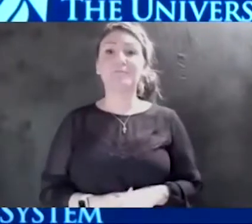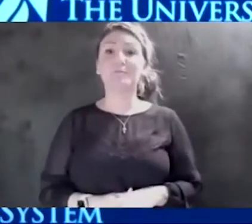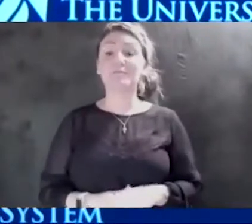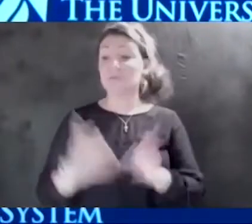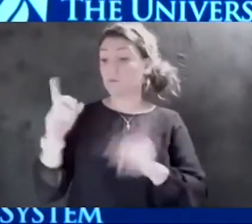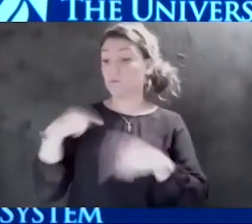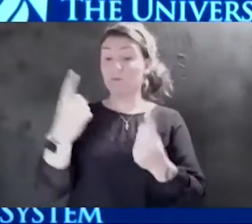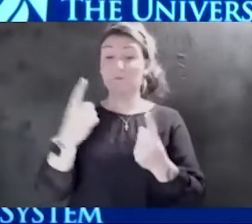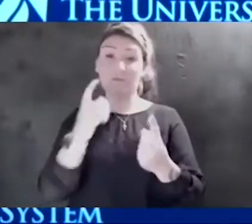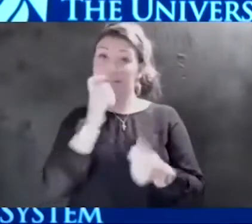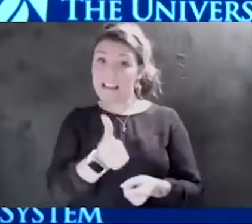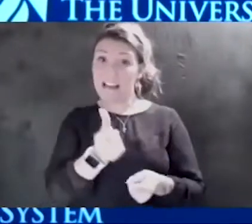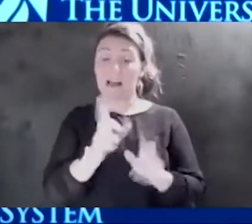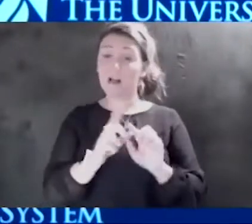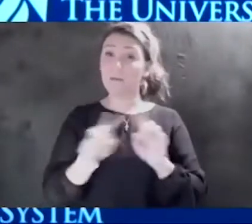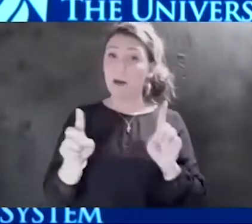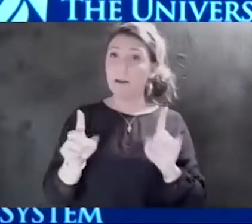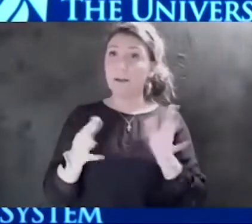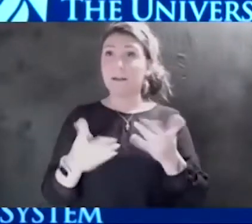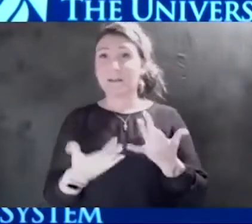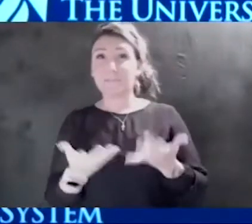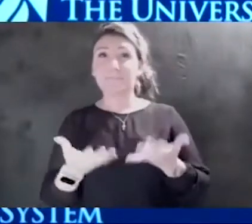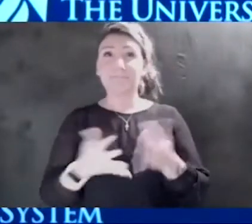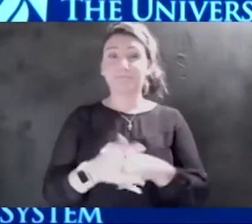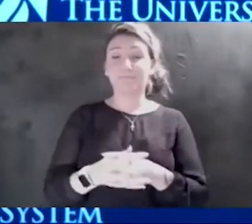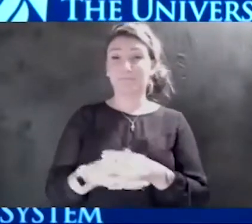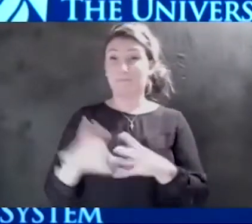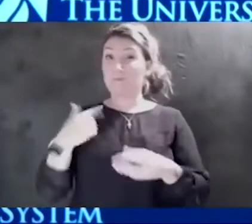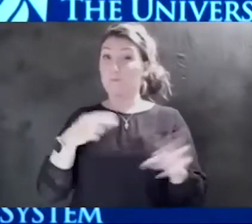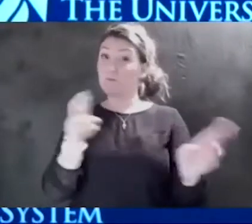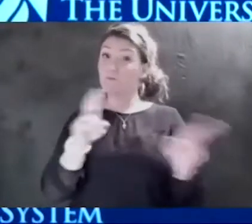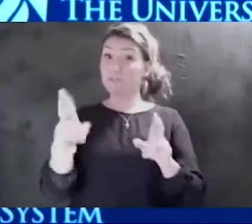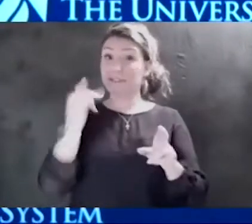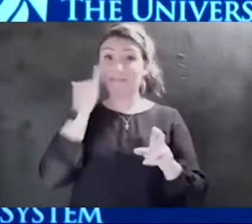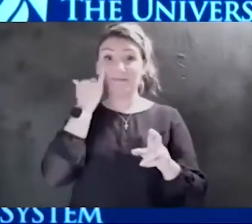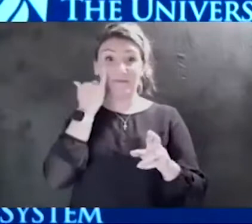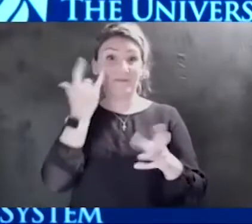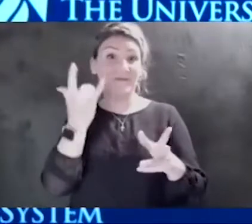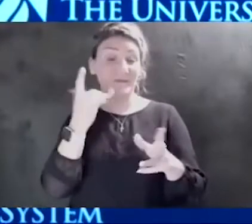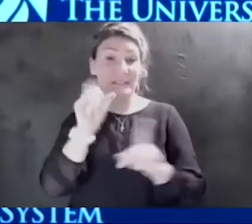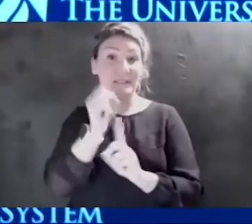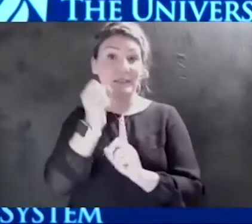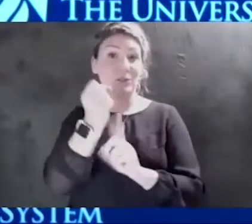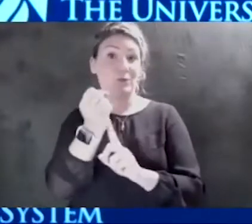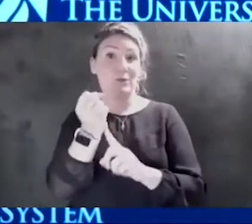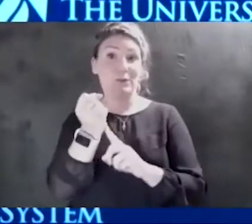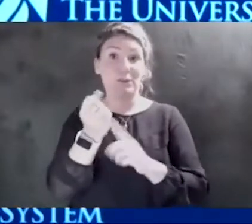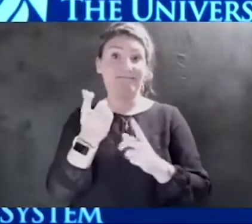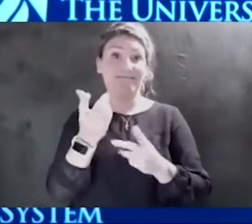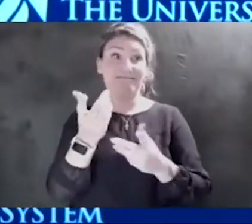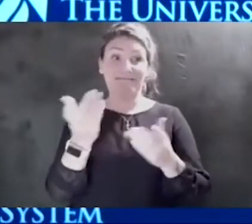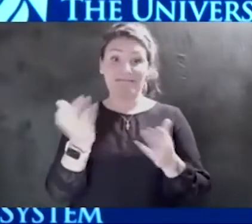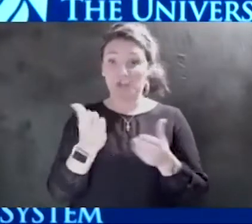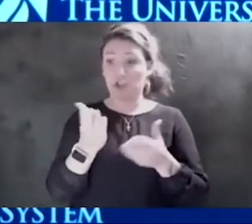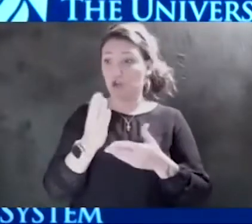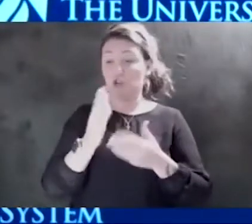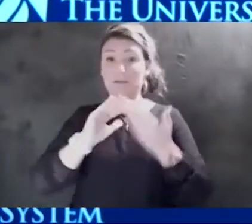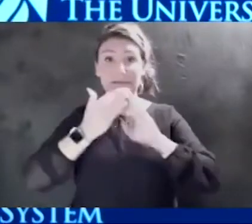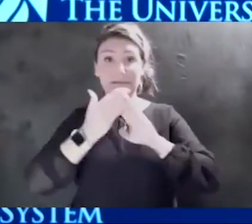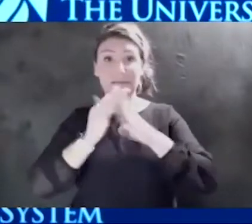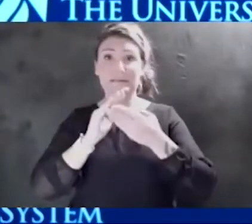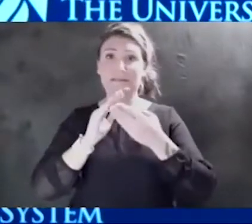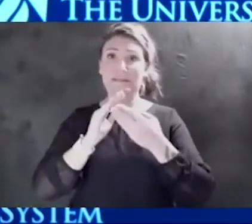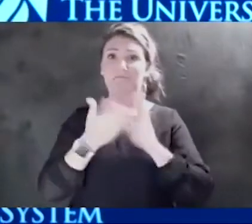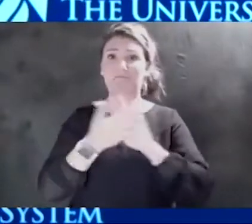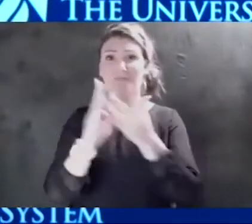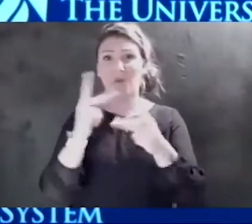but I think we stand ready to if the situation in our city deteriorates further, which, by the way, is one of the reasons we're pushing